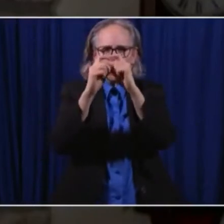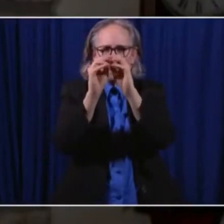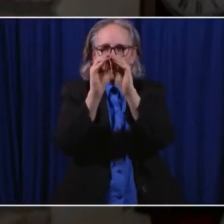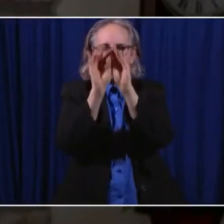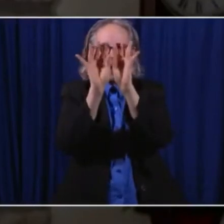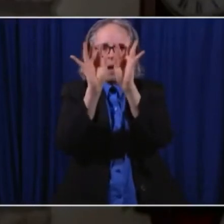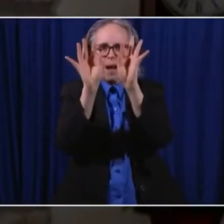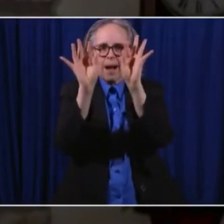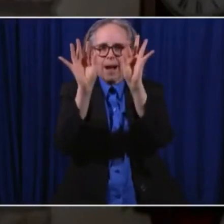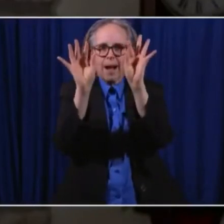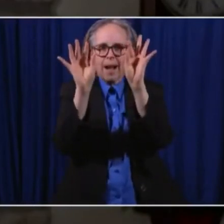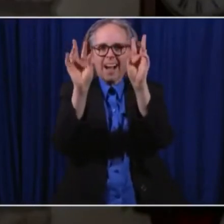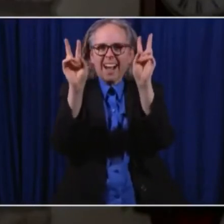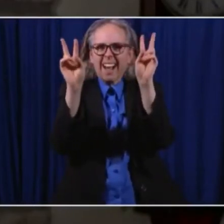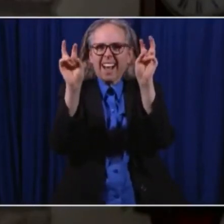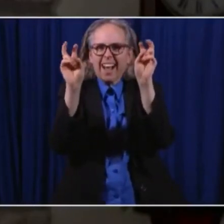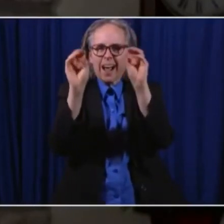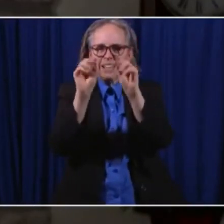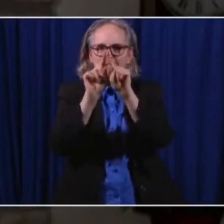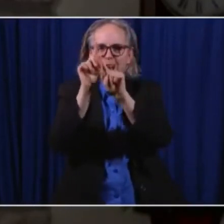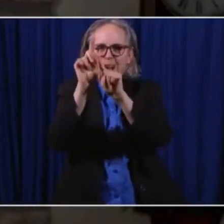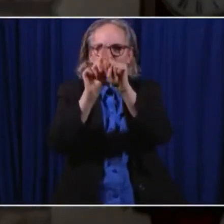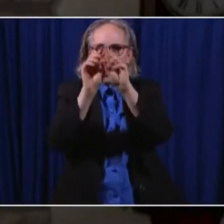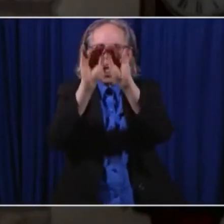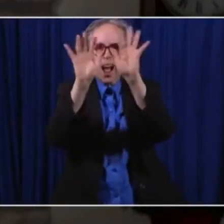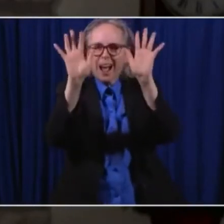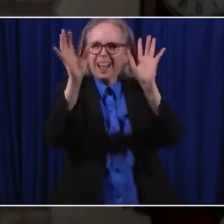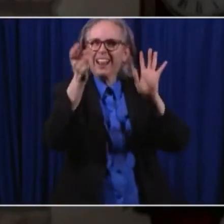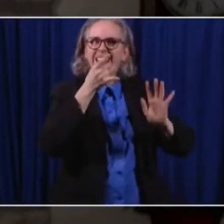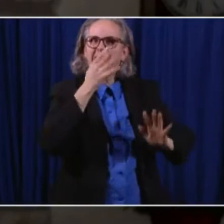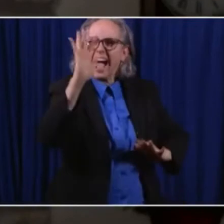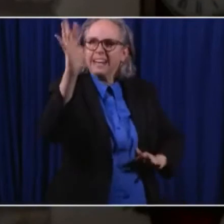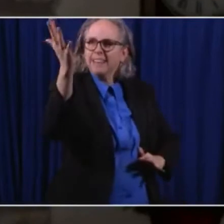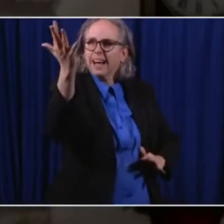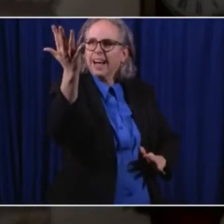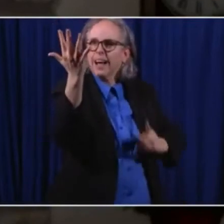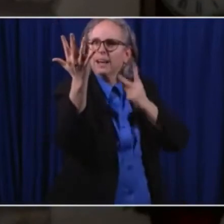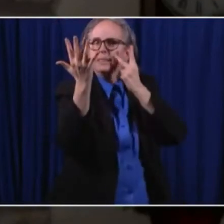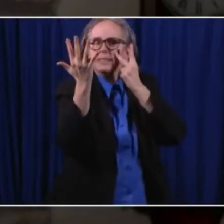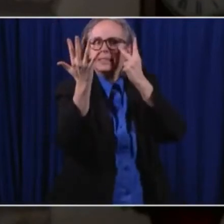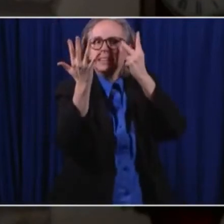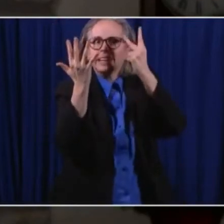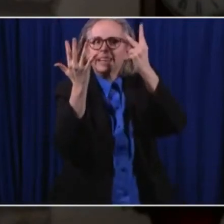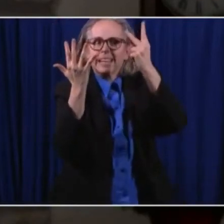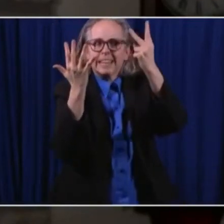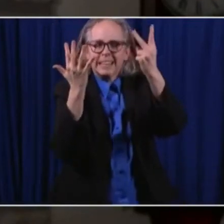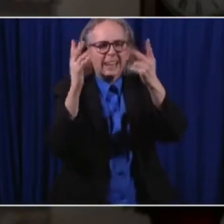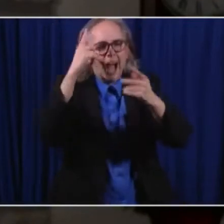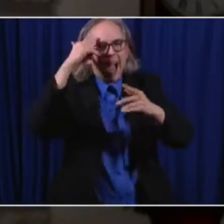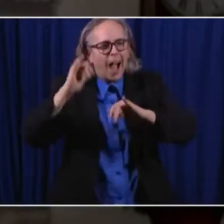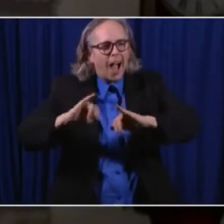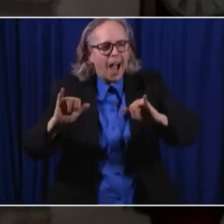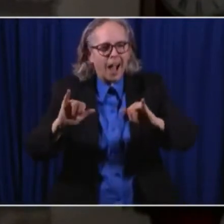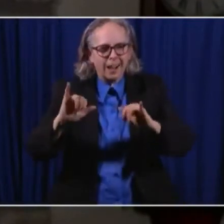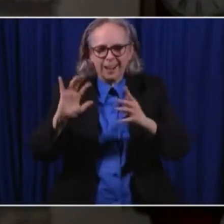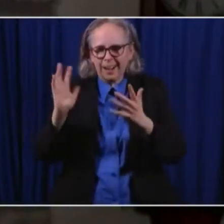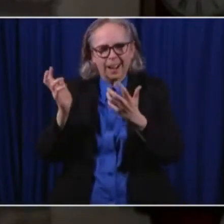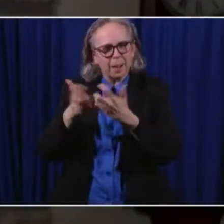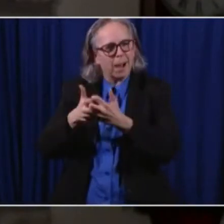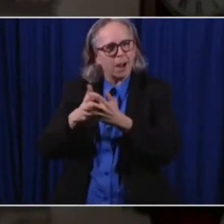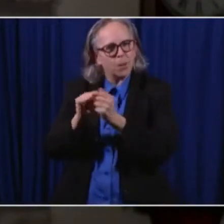The alignment of these planets produces a great light that is sometimes described as similar to the Christmas star or the Star of Bethlehem, the bright